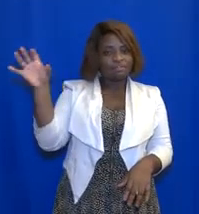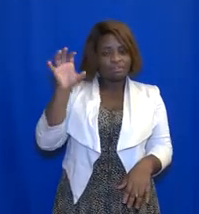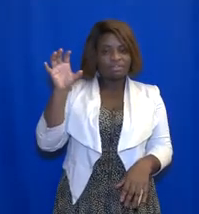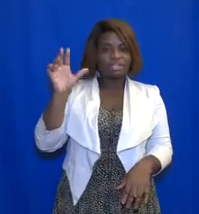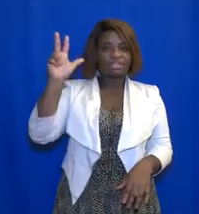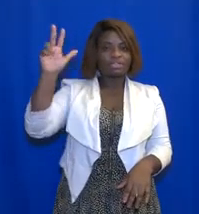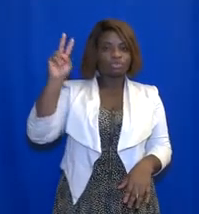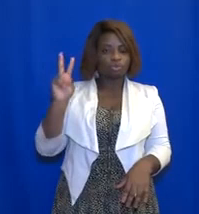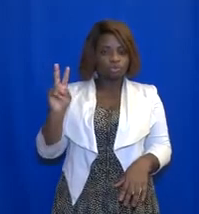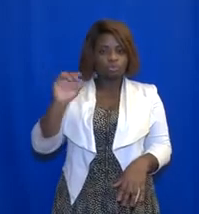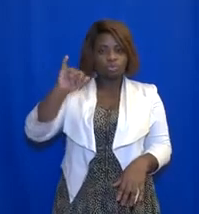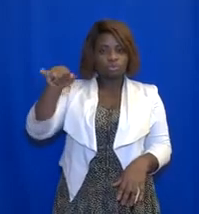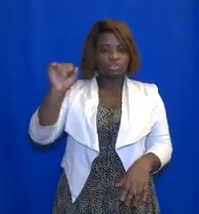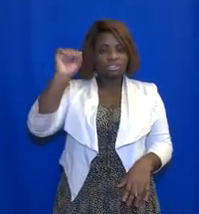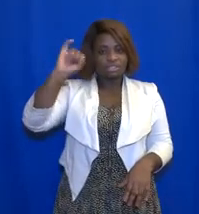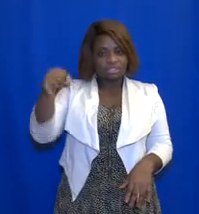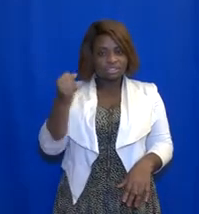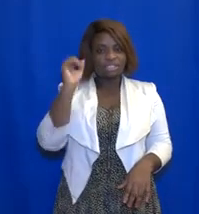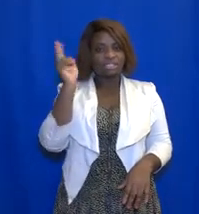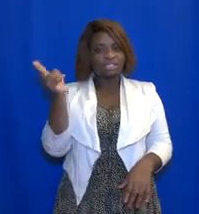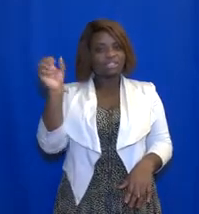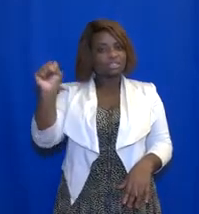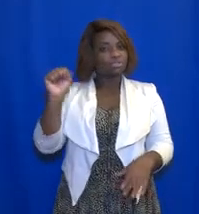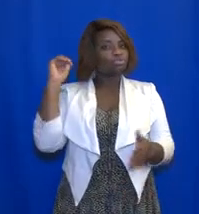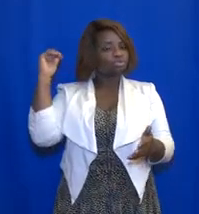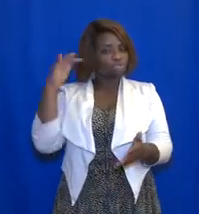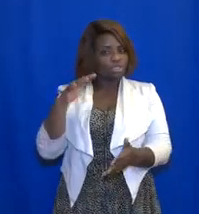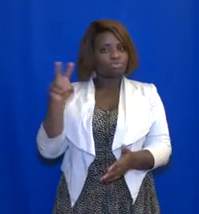532,000 JHS3 students and